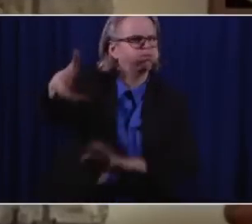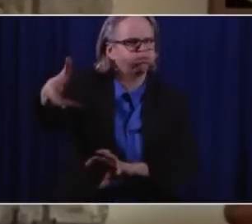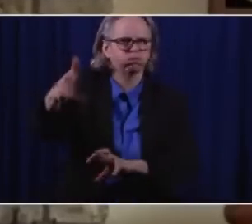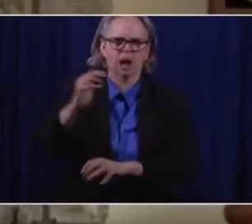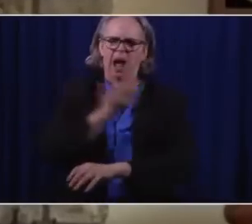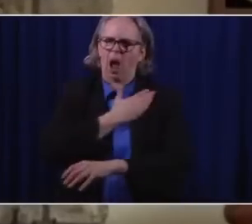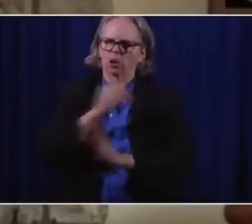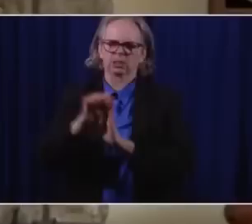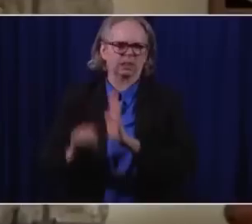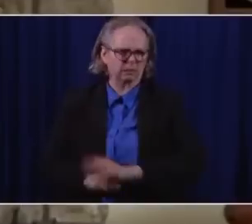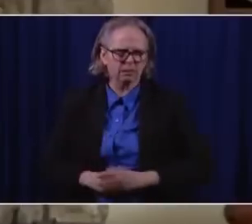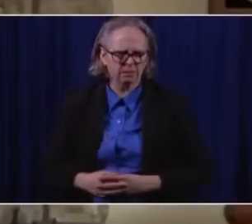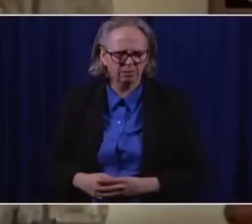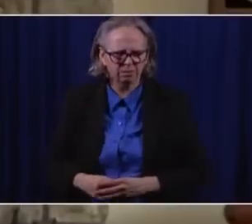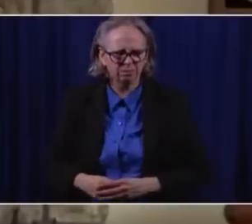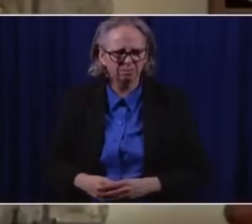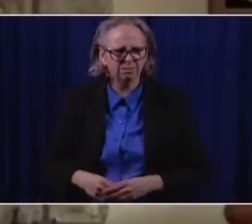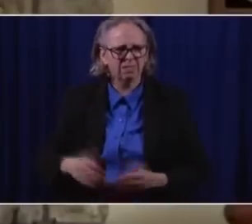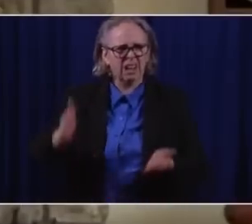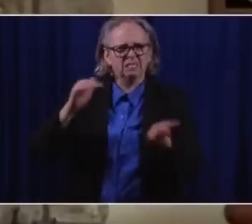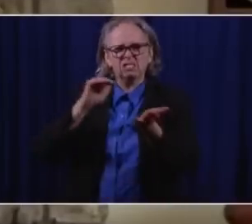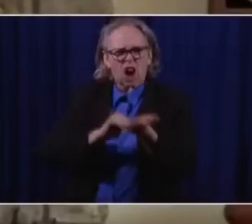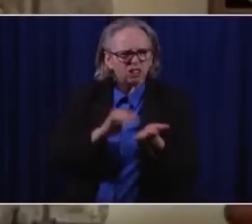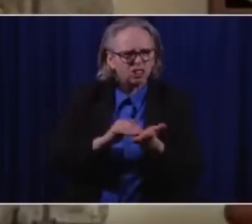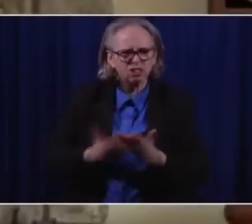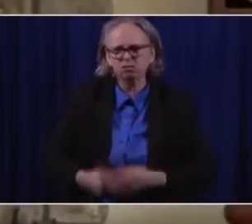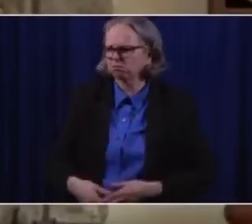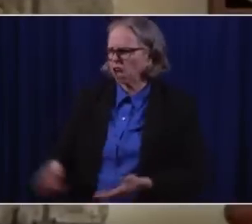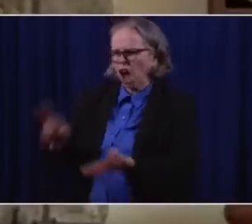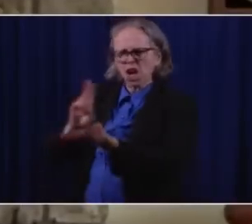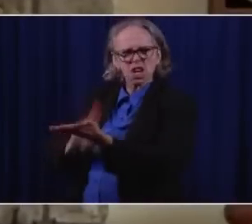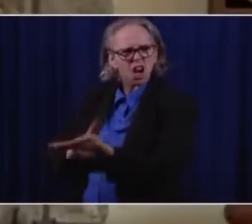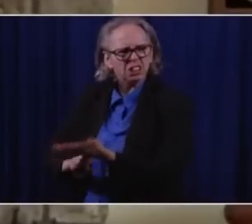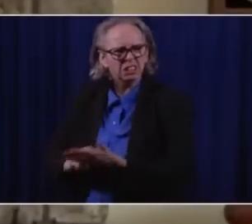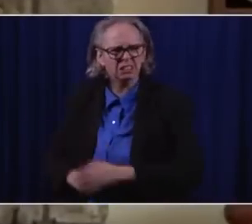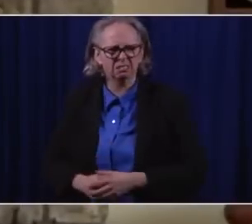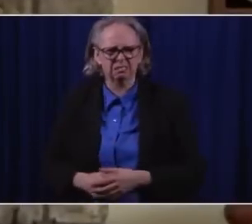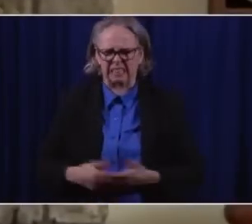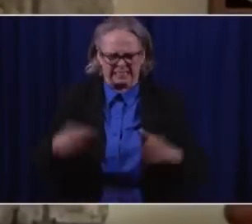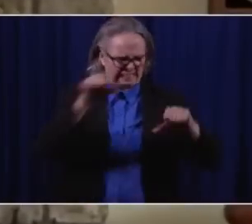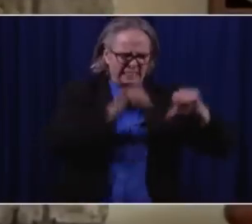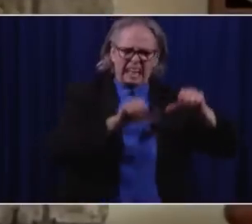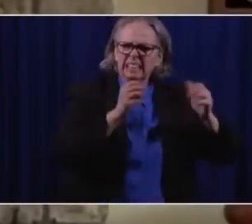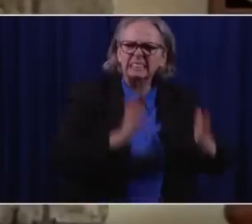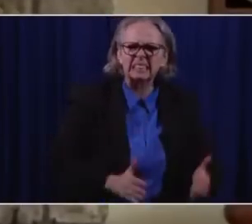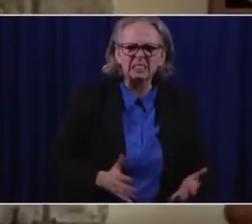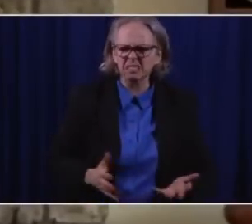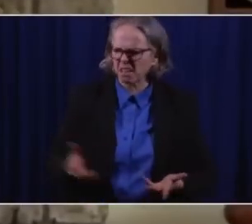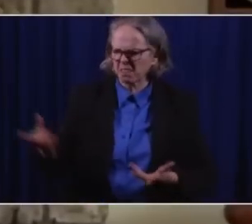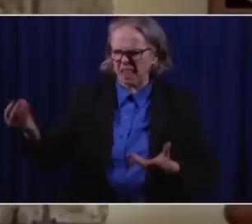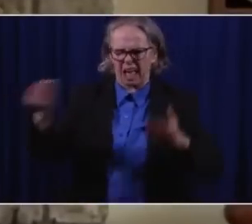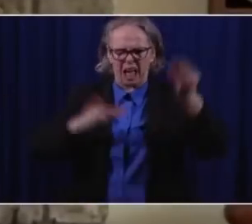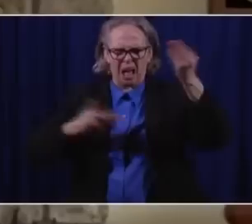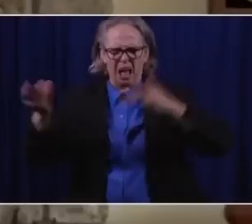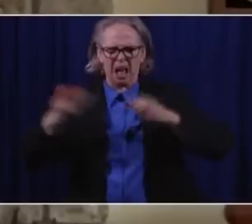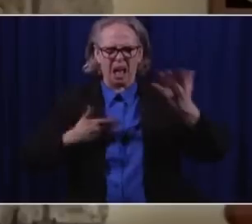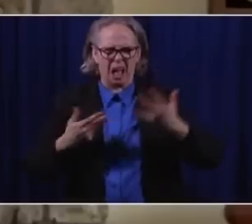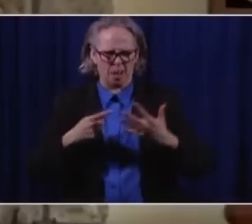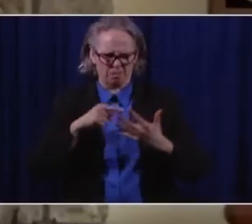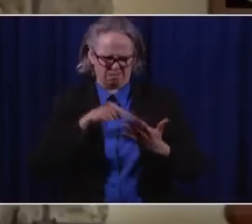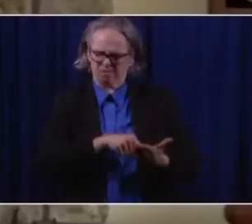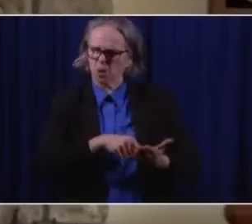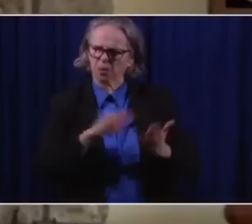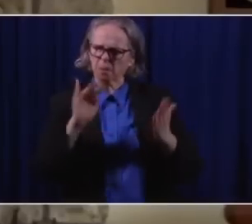Doctors, nurses, scientists have all advised me about this bill. For that reason, if